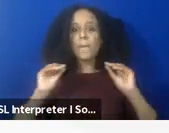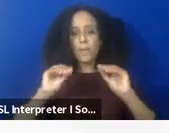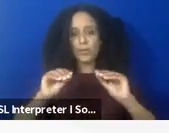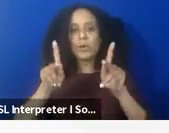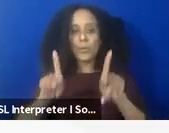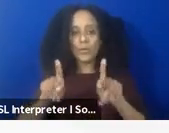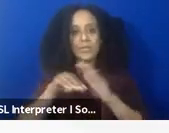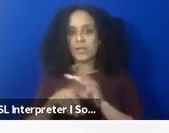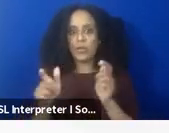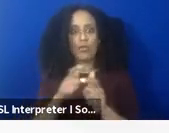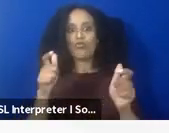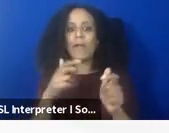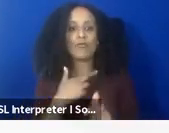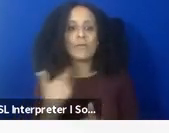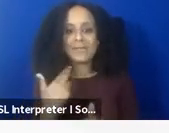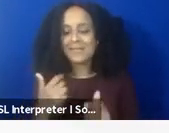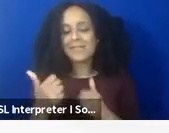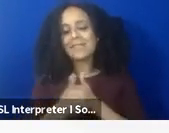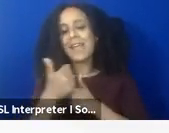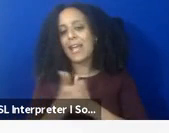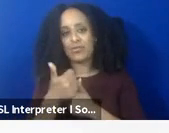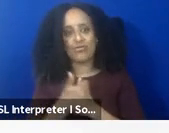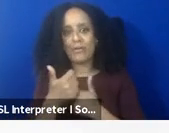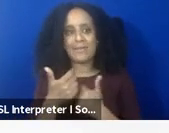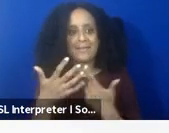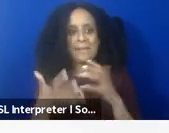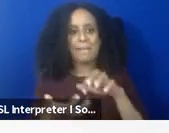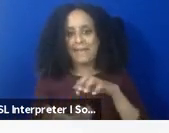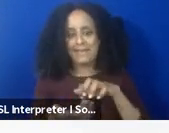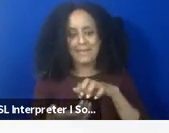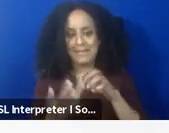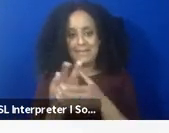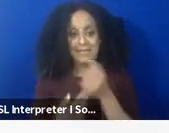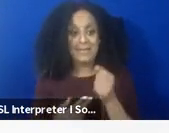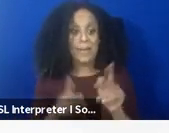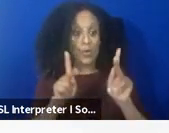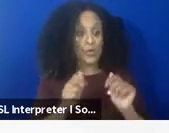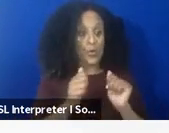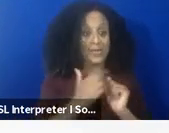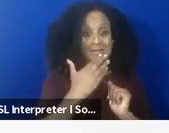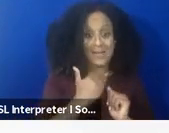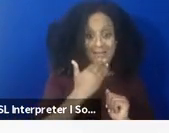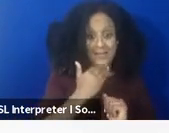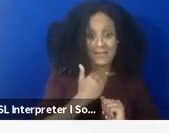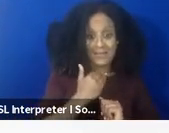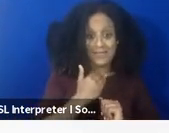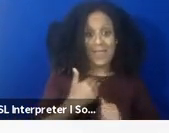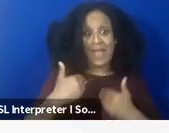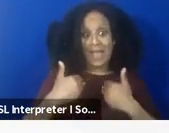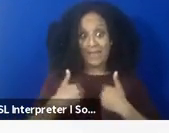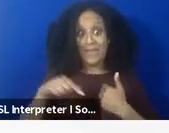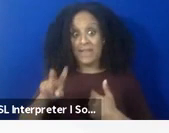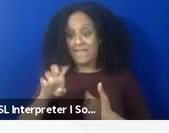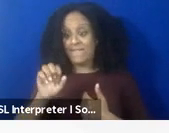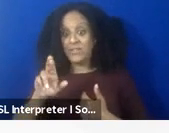for falling. It's a very dangerous combination. And the likelihood of someone with diabetes also having a vestibular impairment is greater